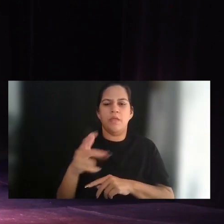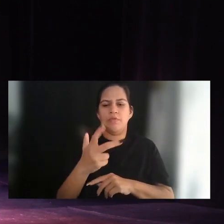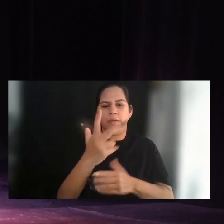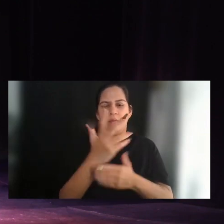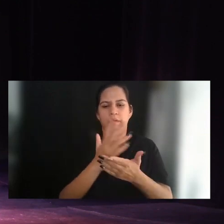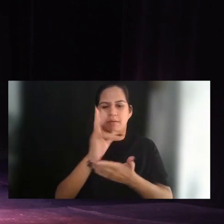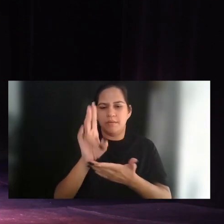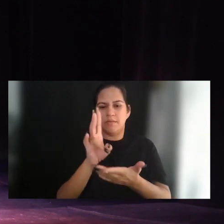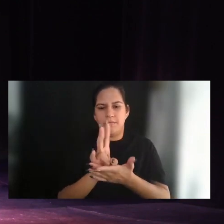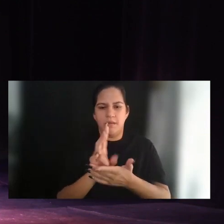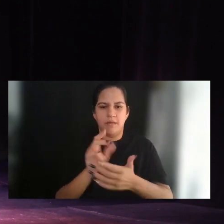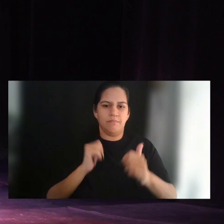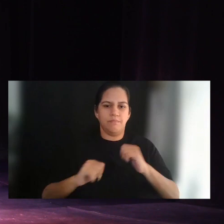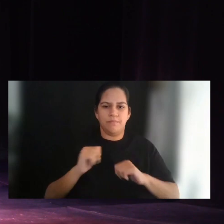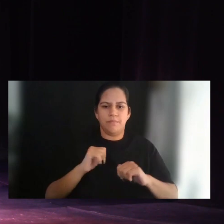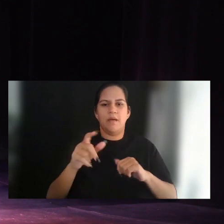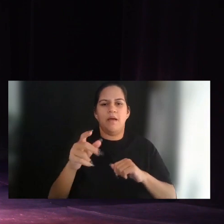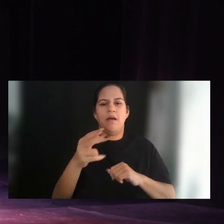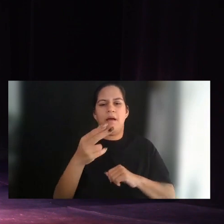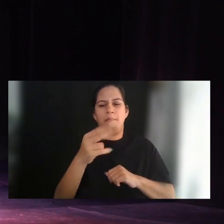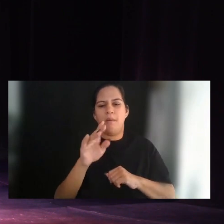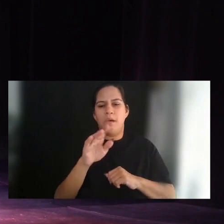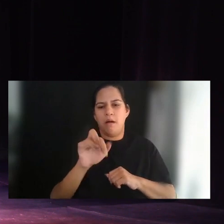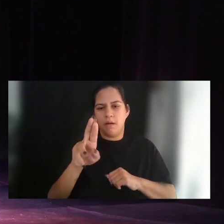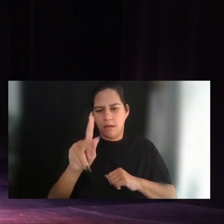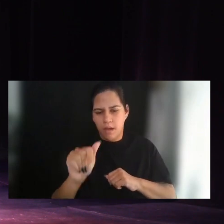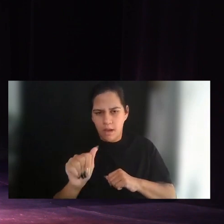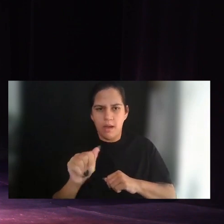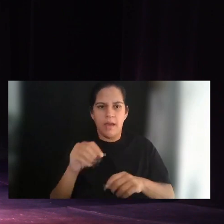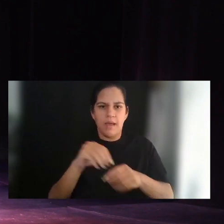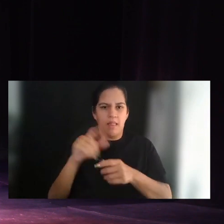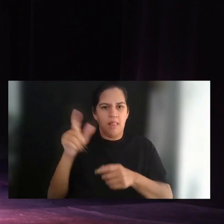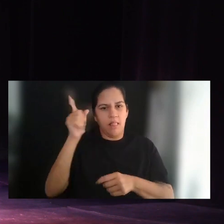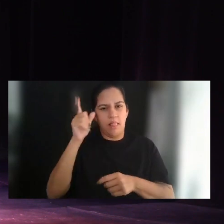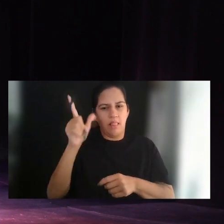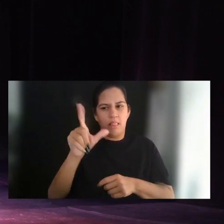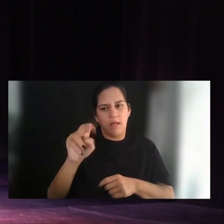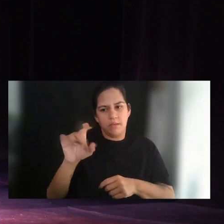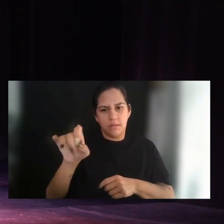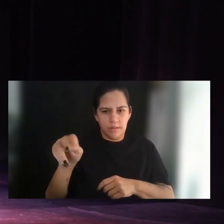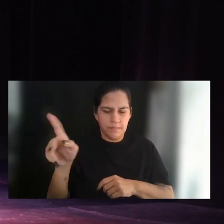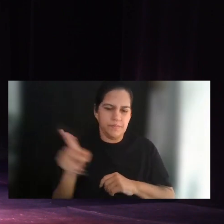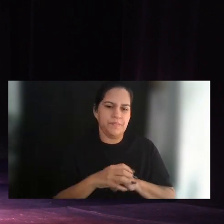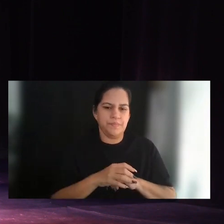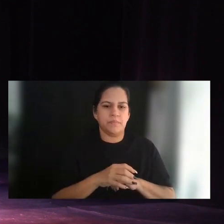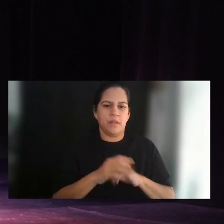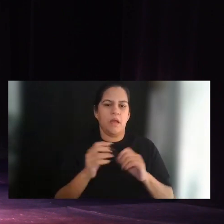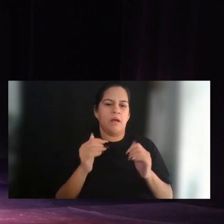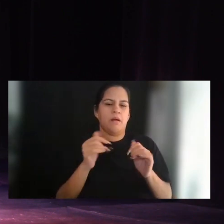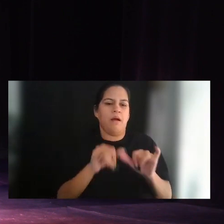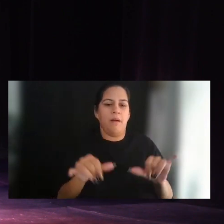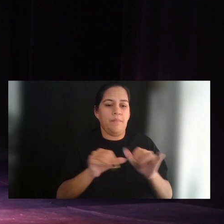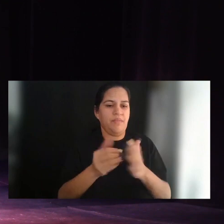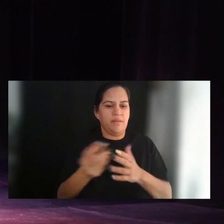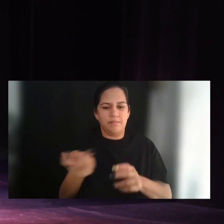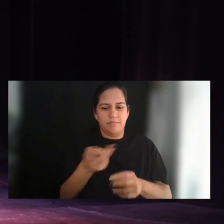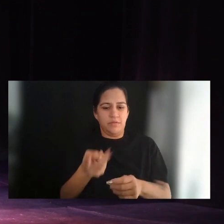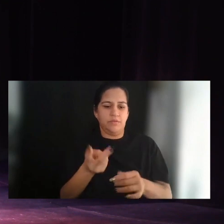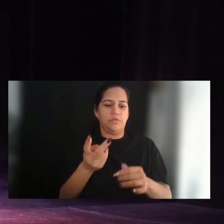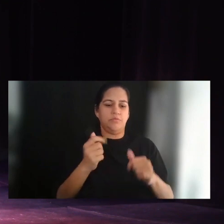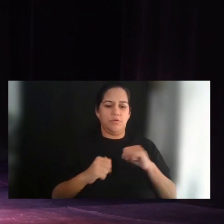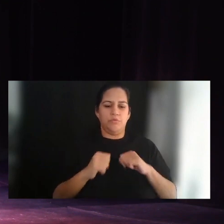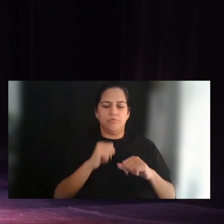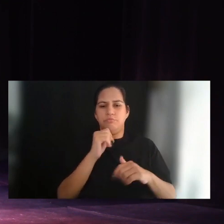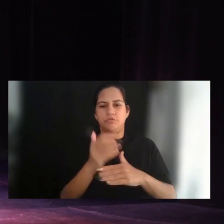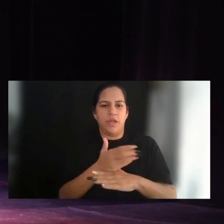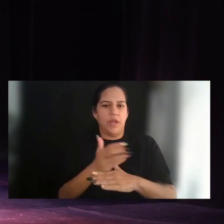Mahabharata to the Barbican Centre in London. So a common thing that these 2 shows hadn't shared is that they were made for